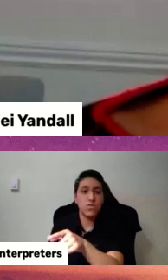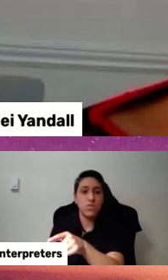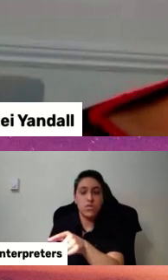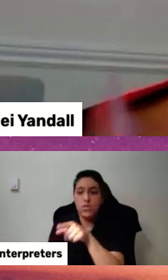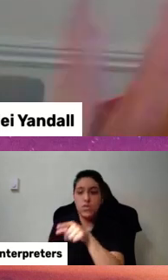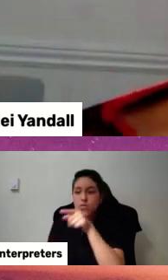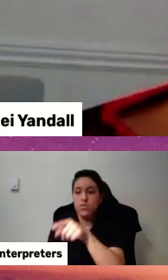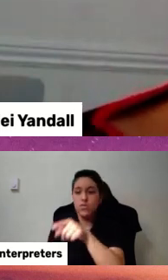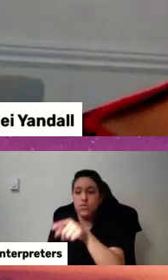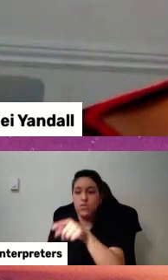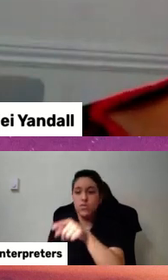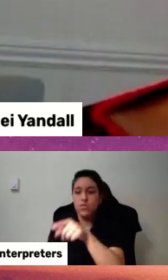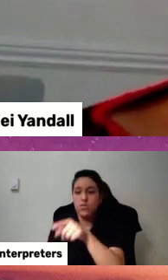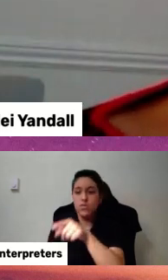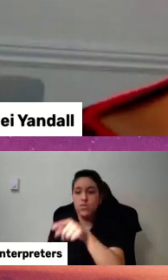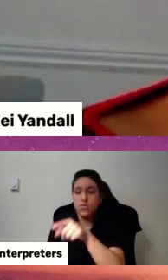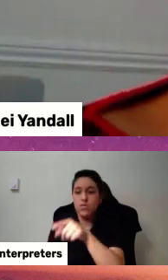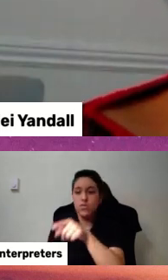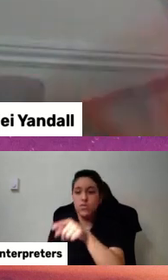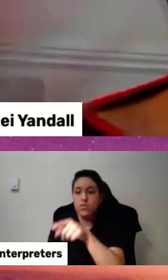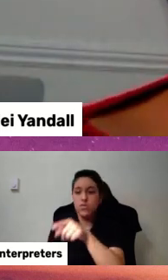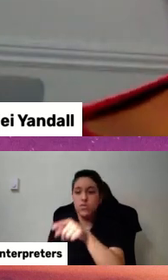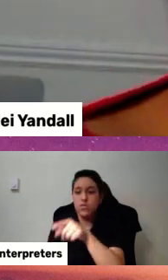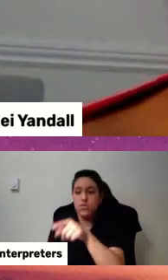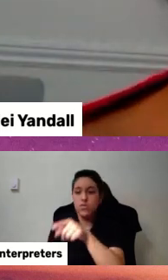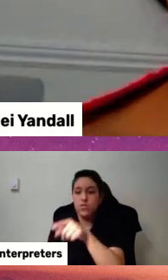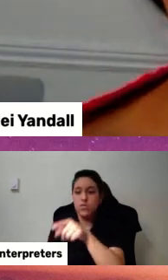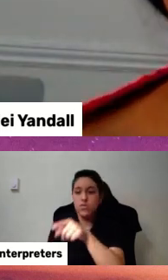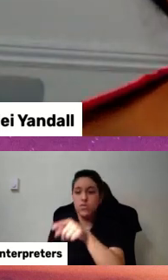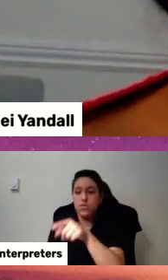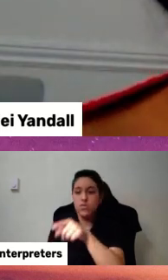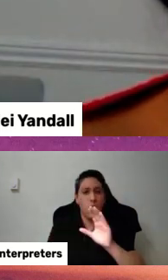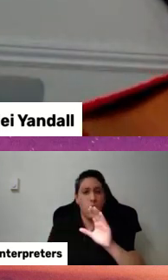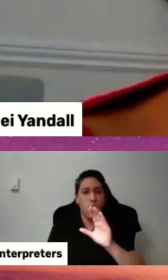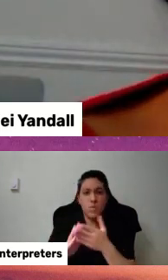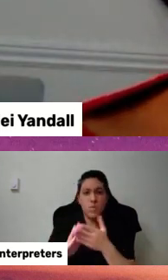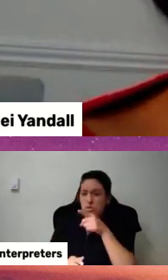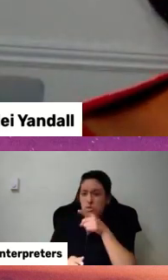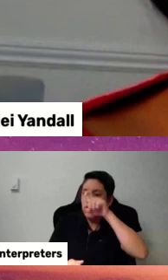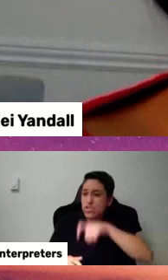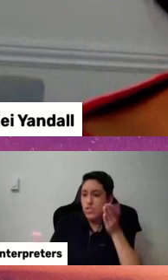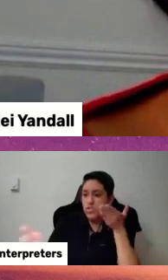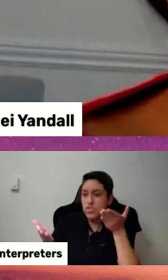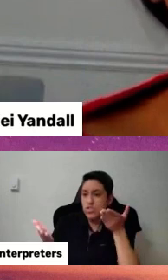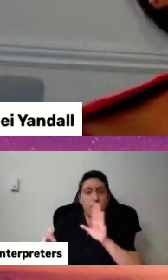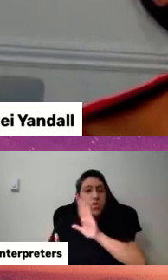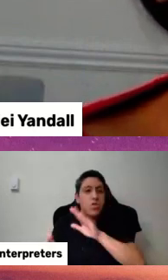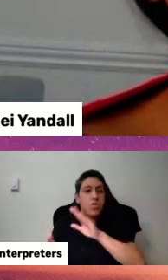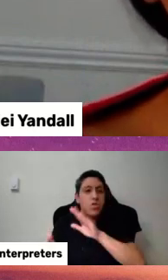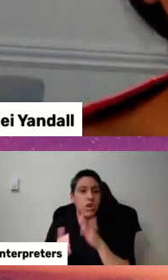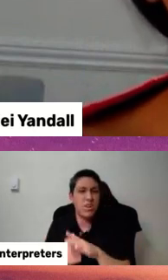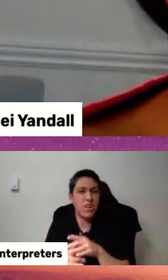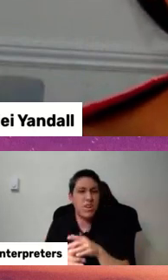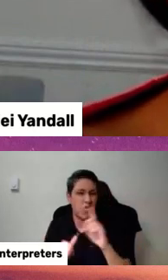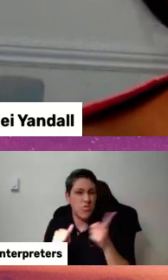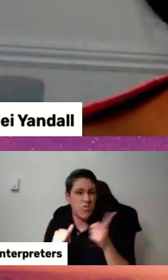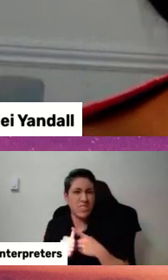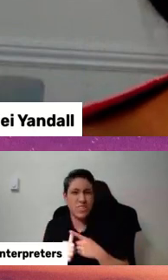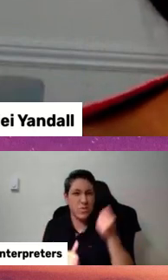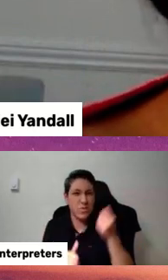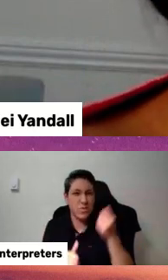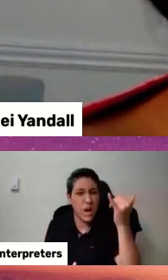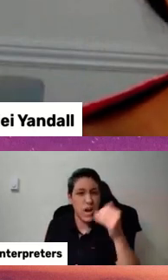serve? You're here to be served. You're here to serve them, and what are you doing? Putting yourself first. But really, I